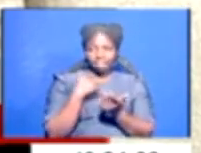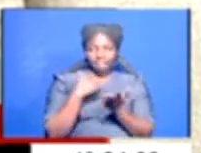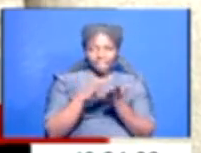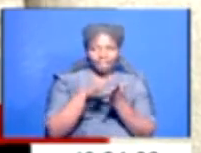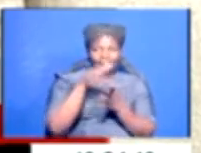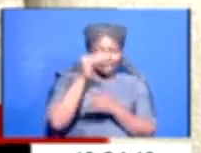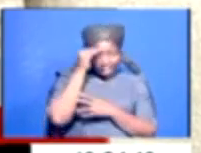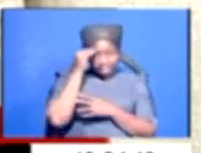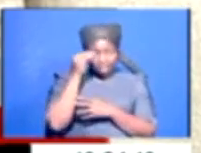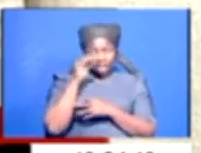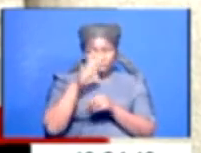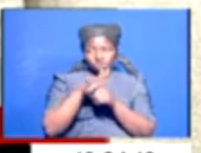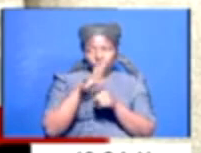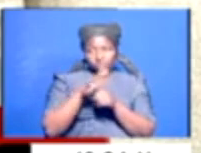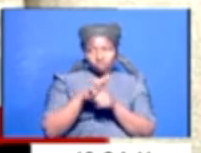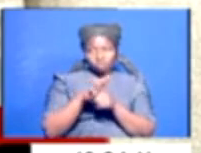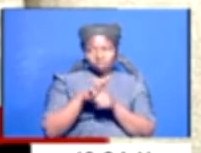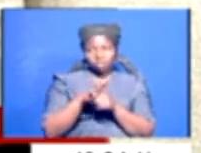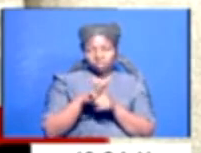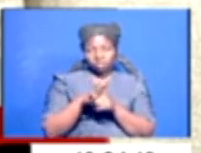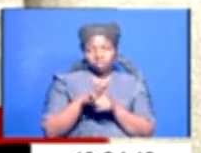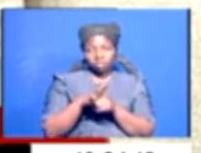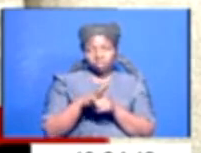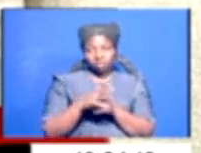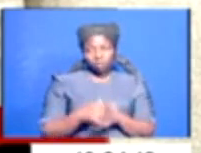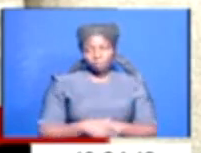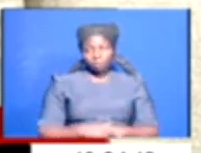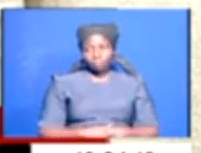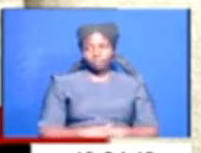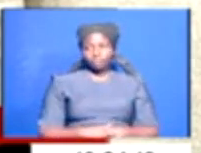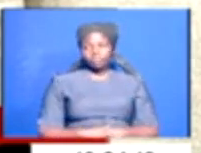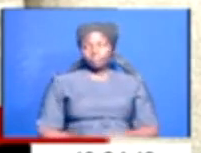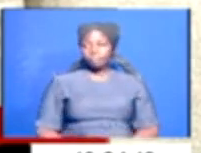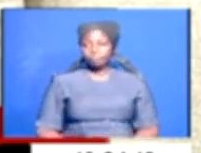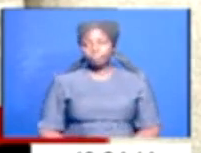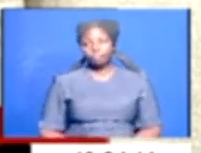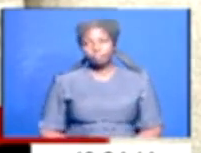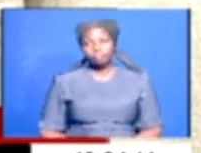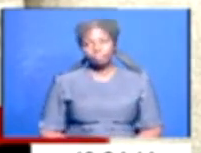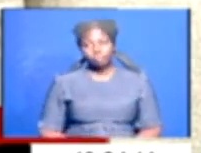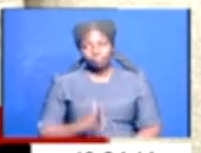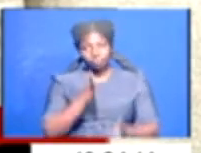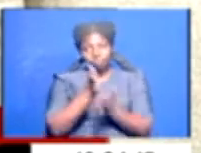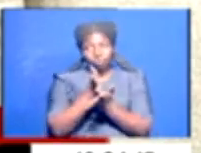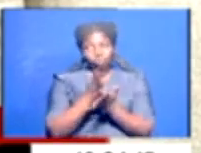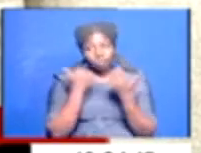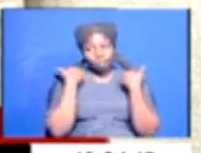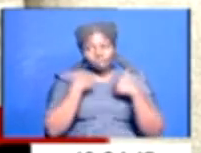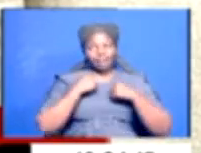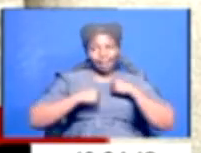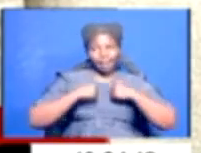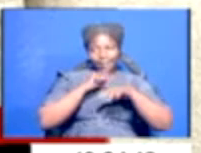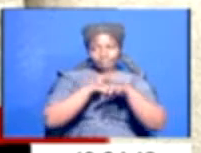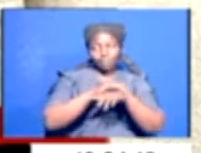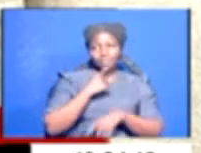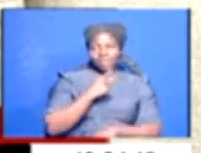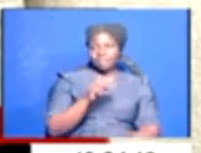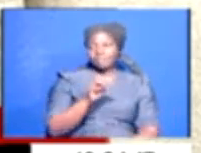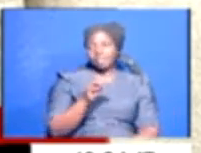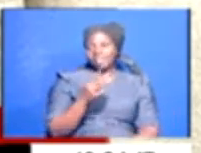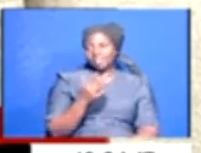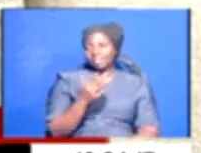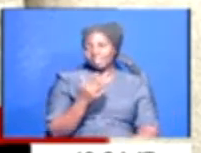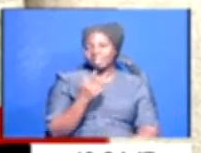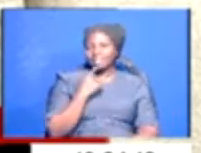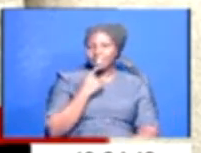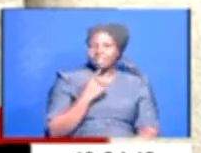come without any medal in 100 meters. Actually, I think I came with only like one time I've come